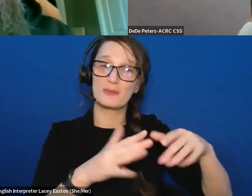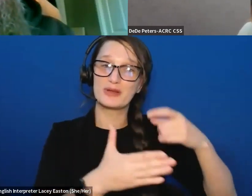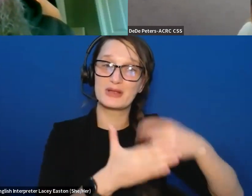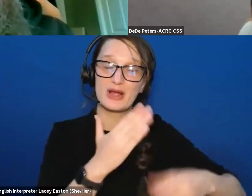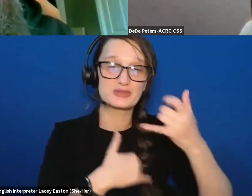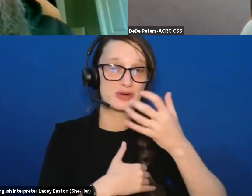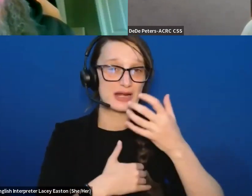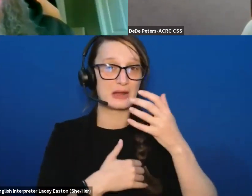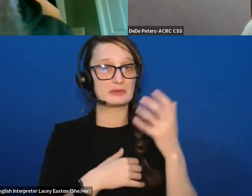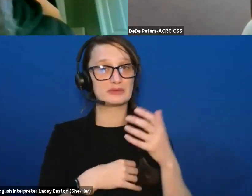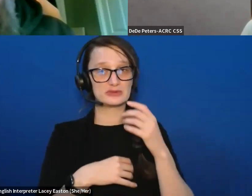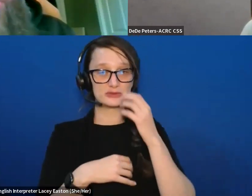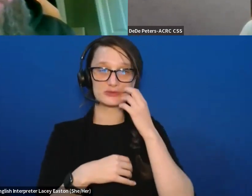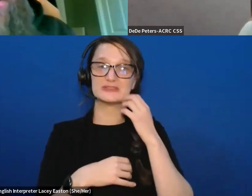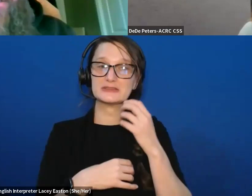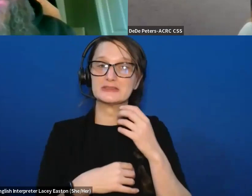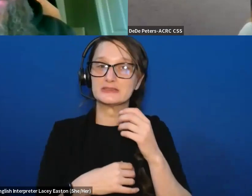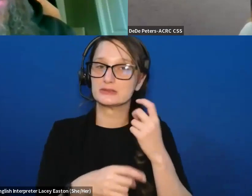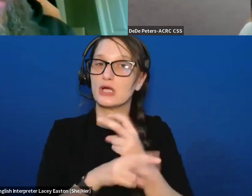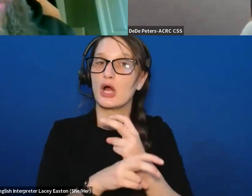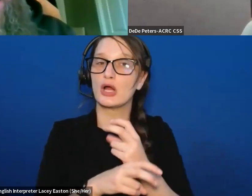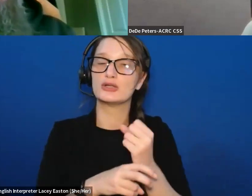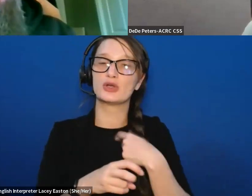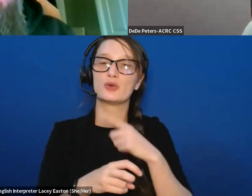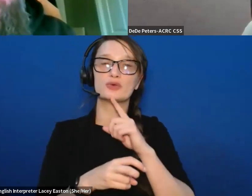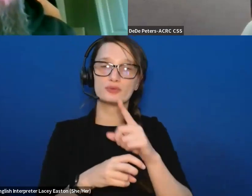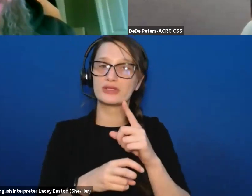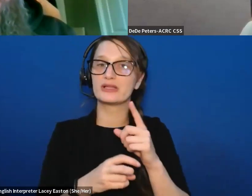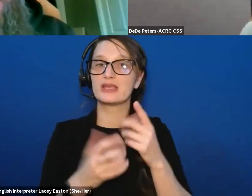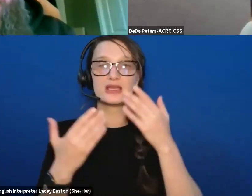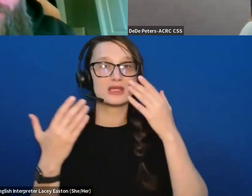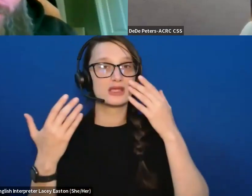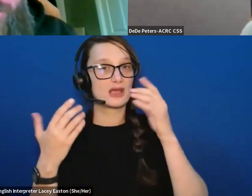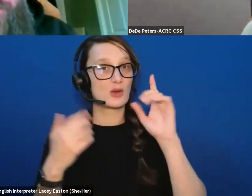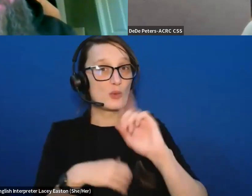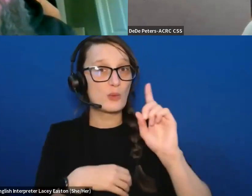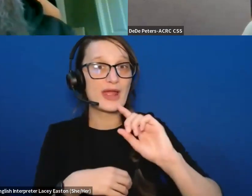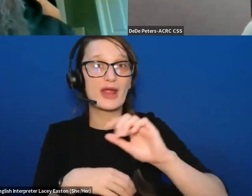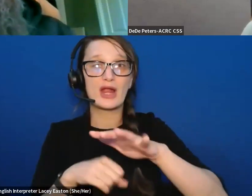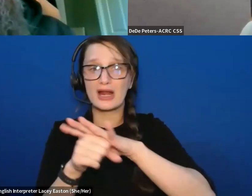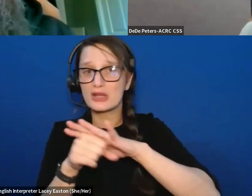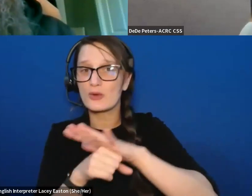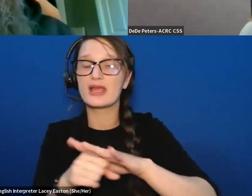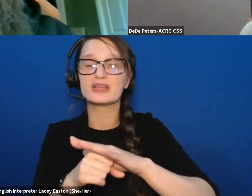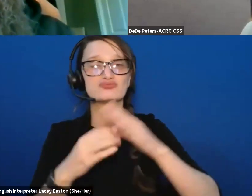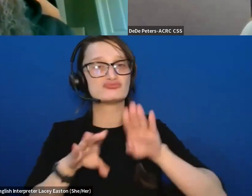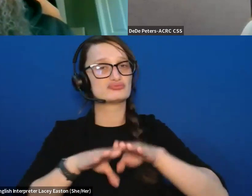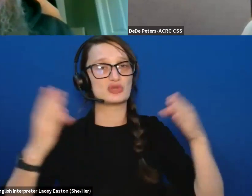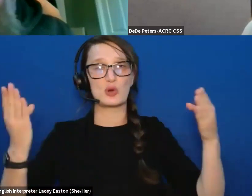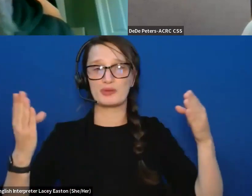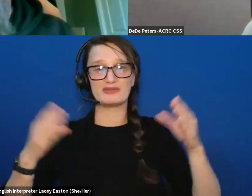like that. And we're really open to this existing anywhere. I know we talked about outlying areas giving a preference, but